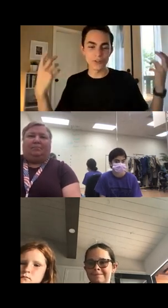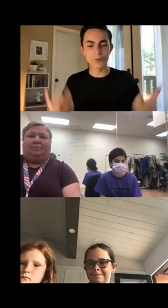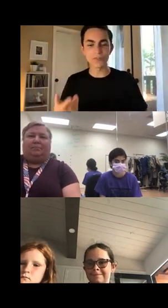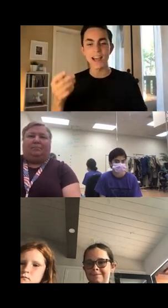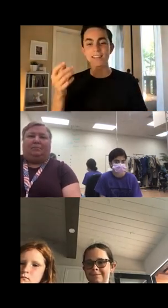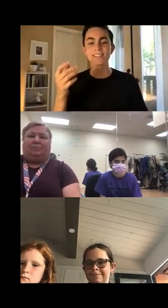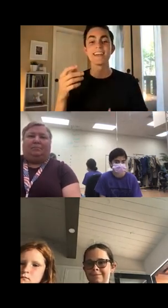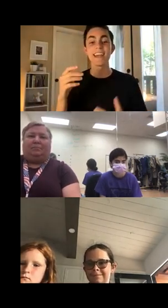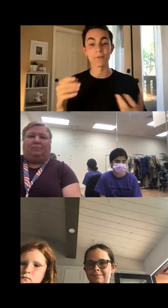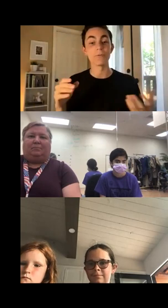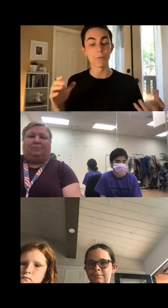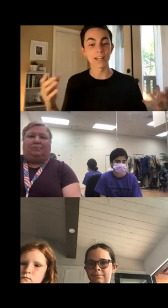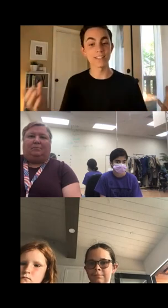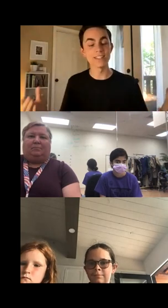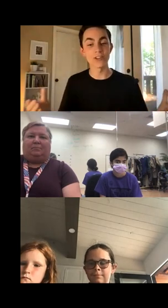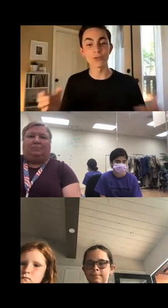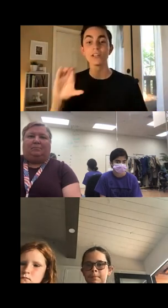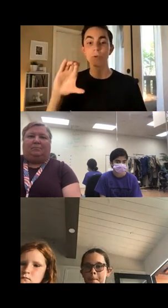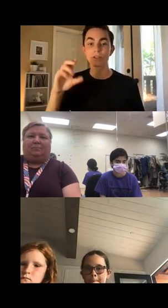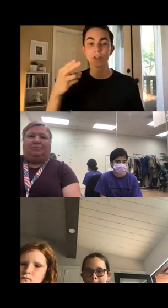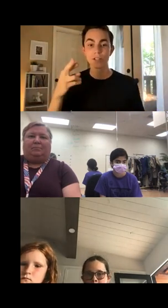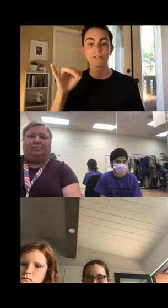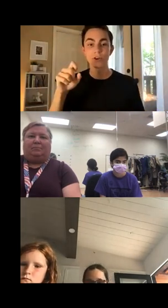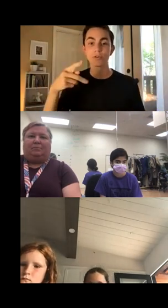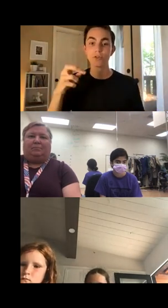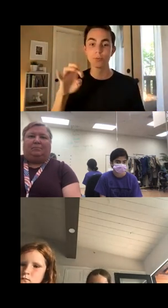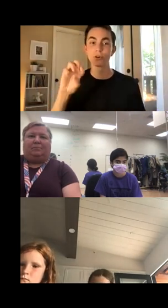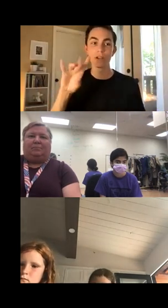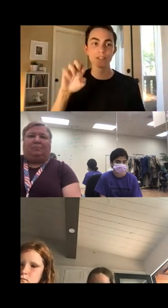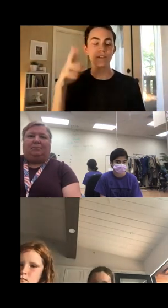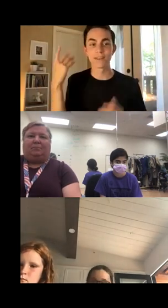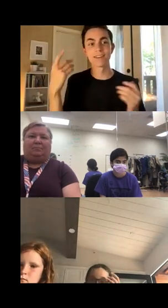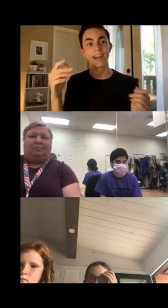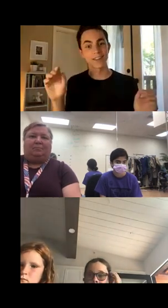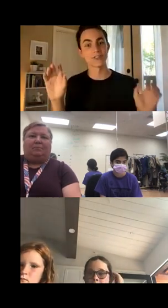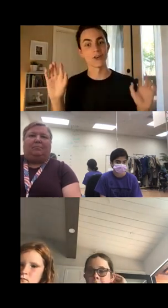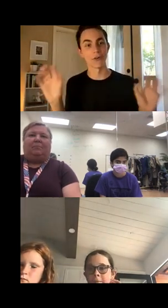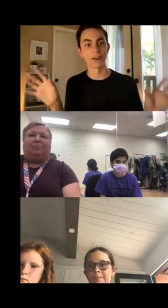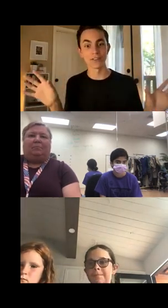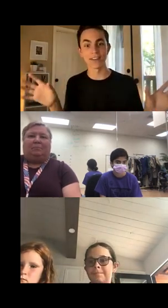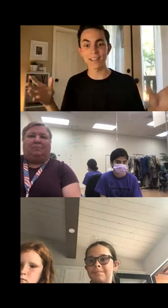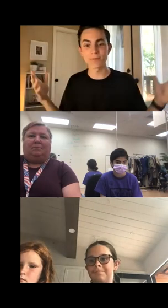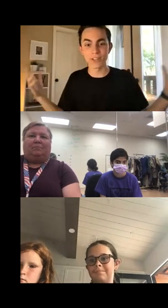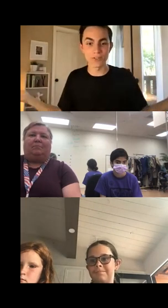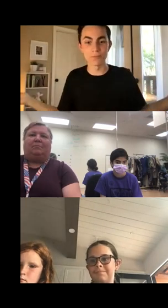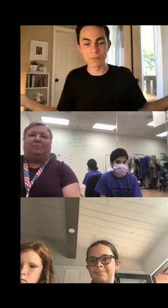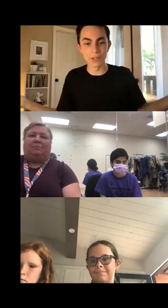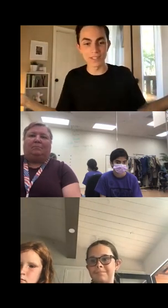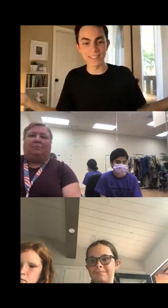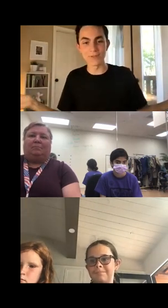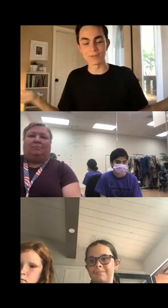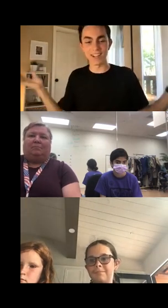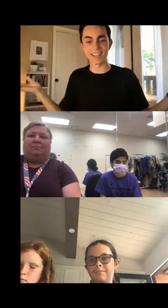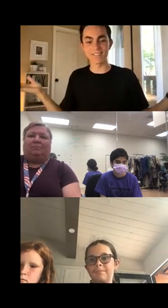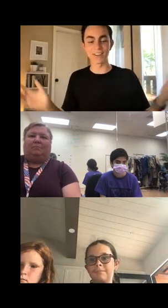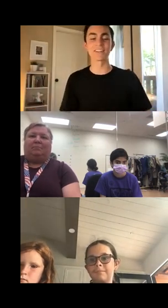to go super fast. And when I did Cinderella with Christopher, Rupert, Wind, it had to go very fast because people on